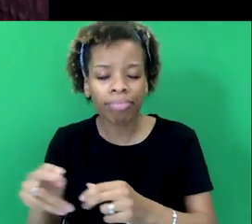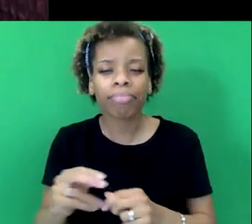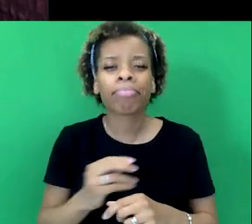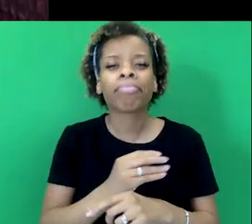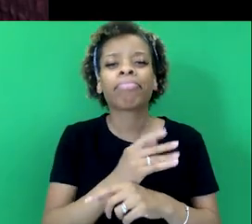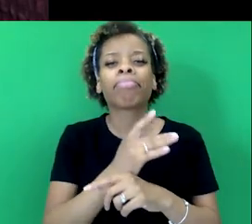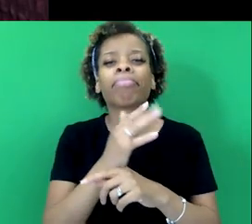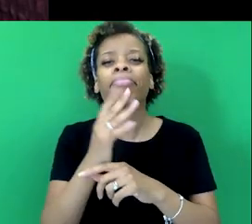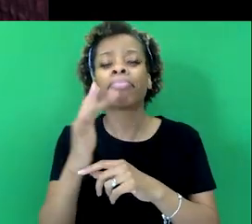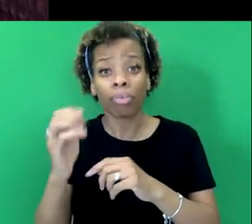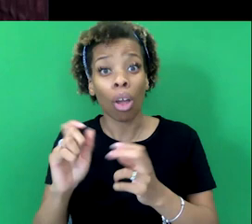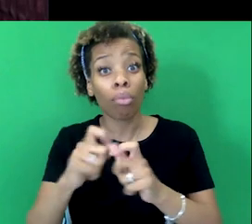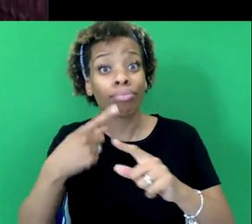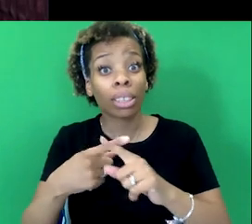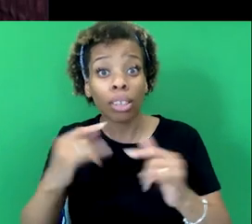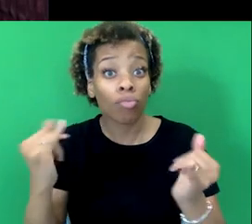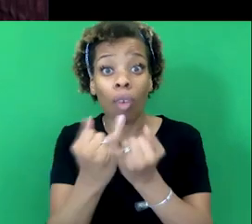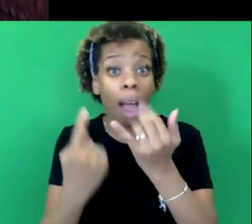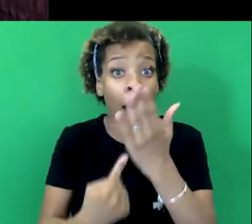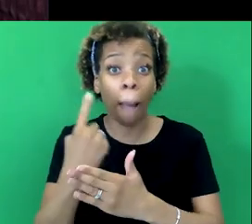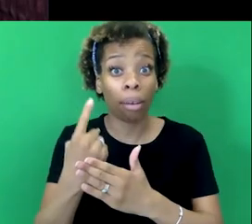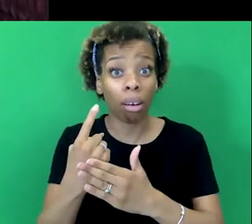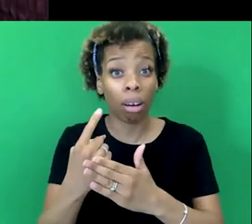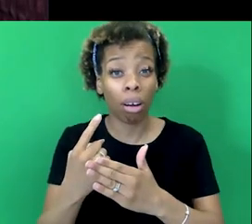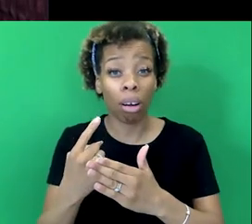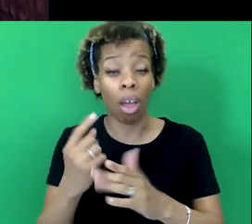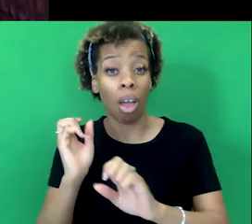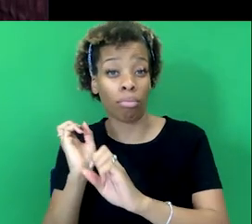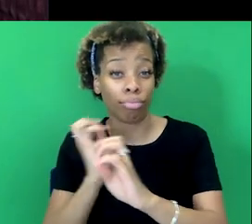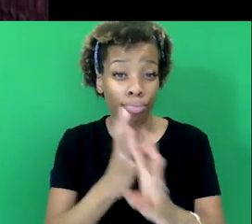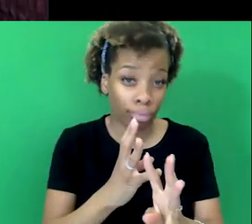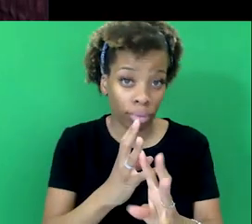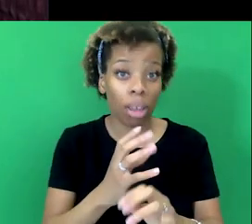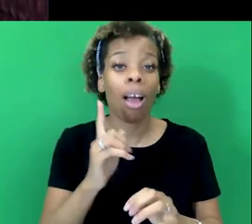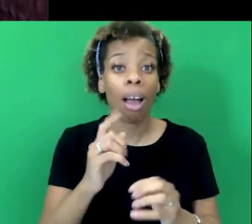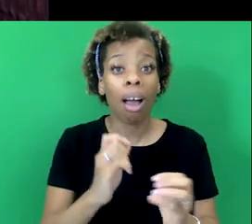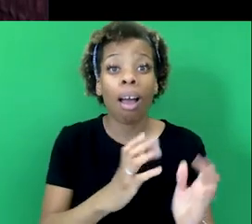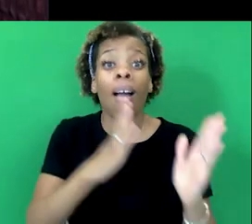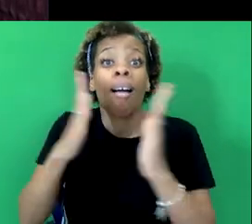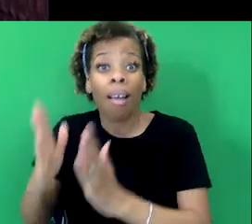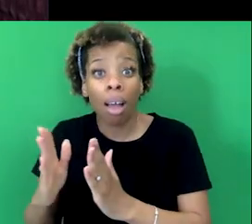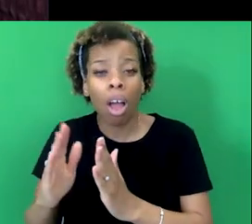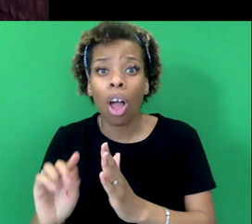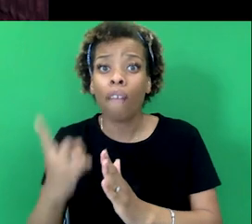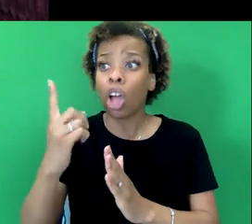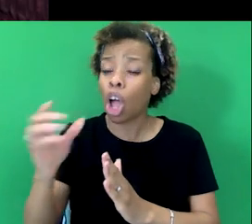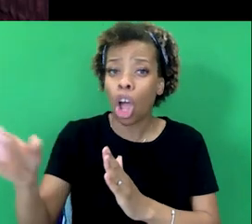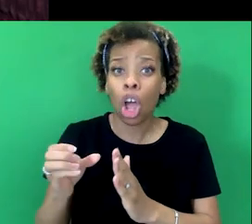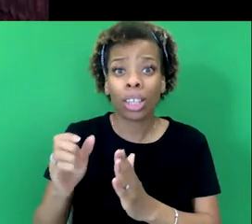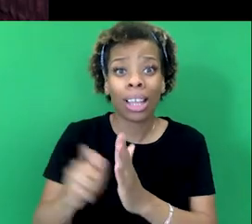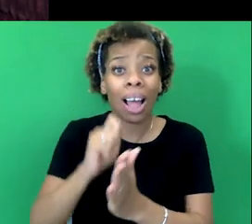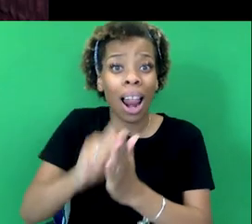spread around the country. And then by 87, we had the election, which brought in our first Black MPs. But a lot of